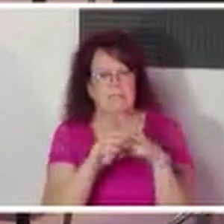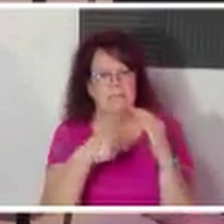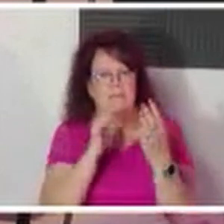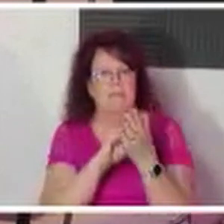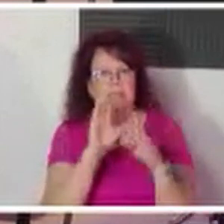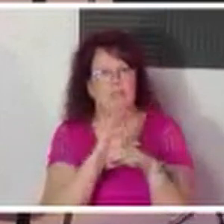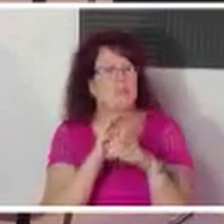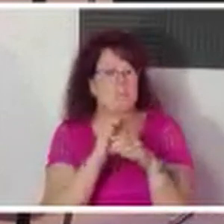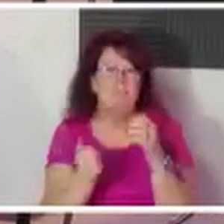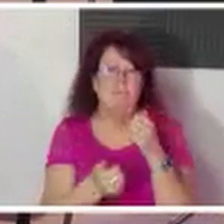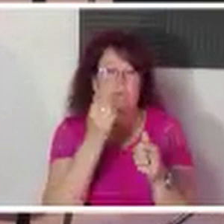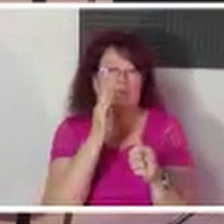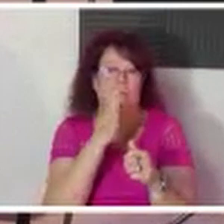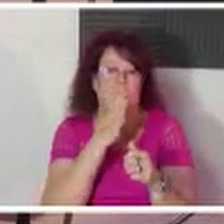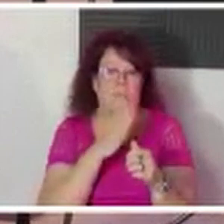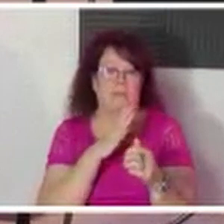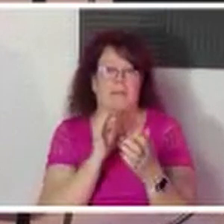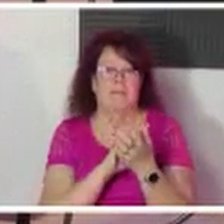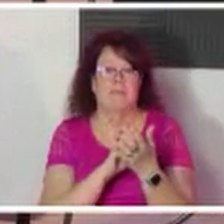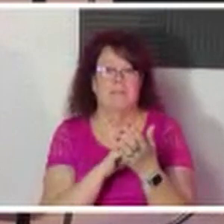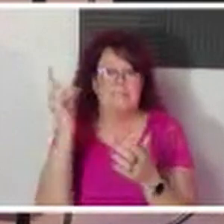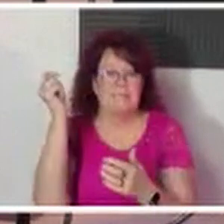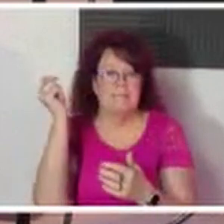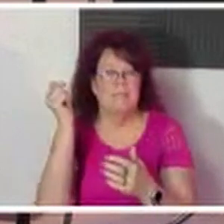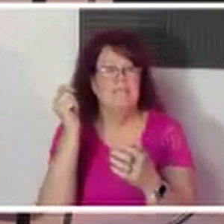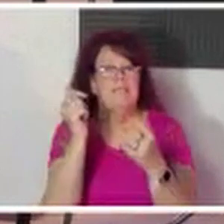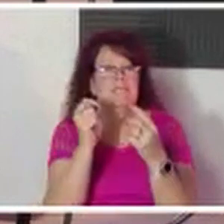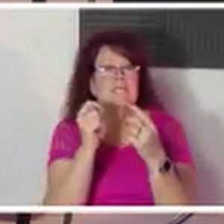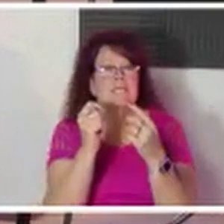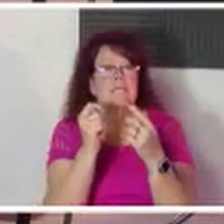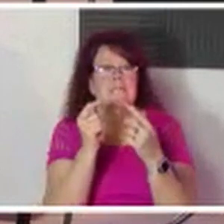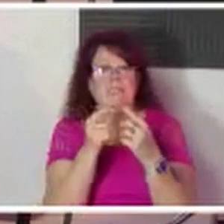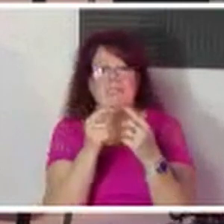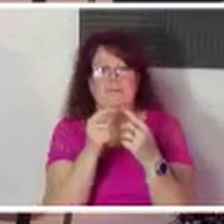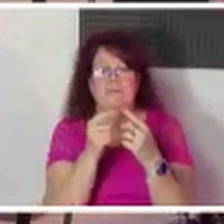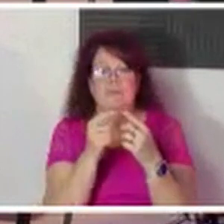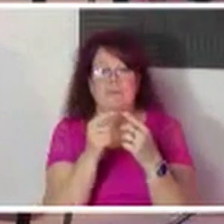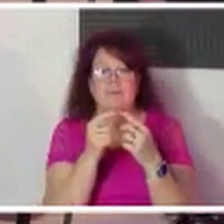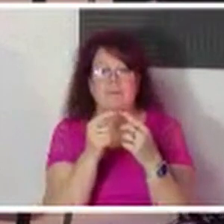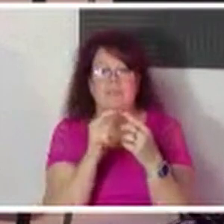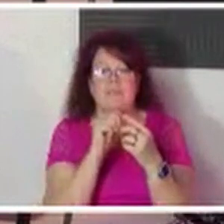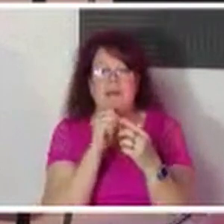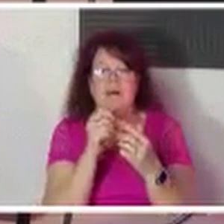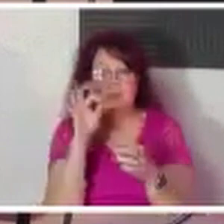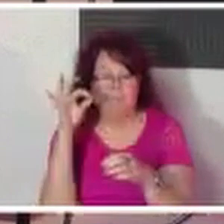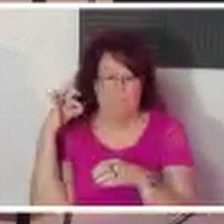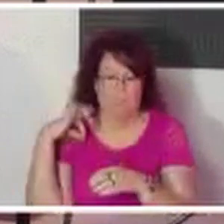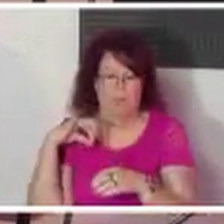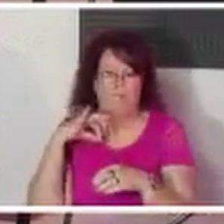primarily women, who were such testaments to kind of the bedrock of the nonprofit sector in OKC. I